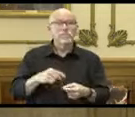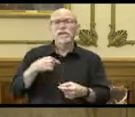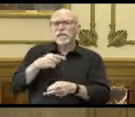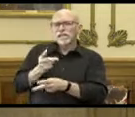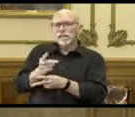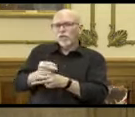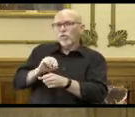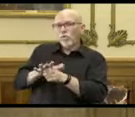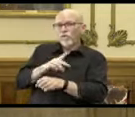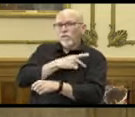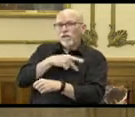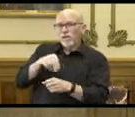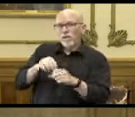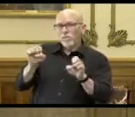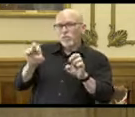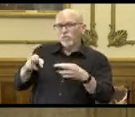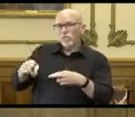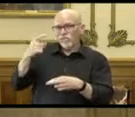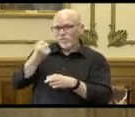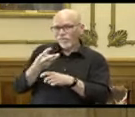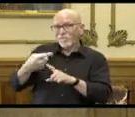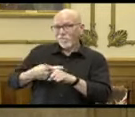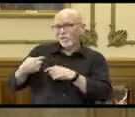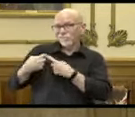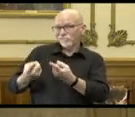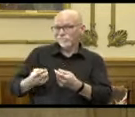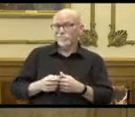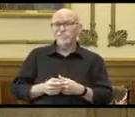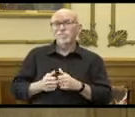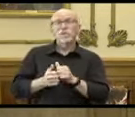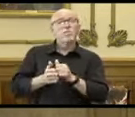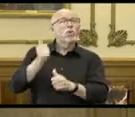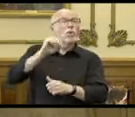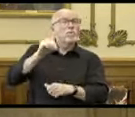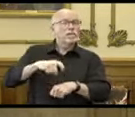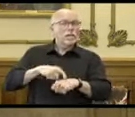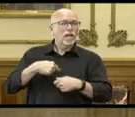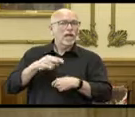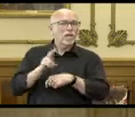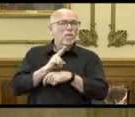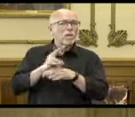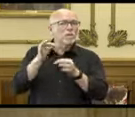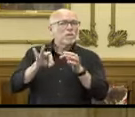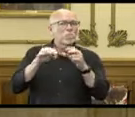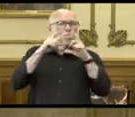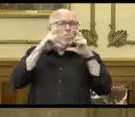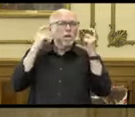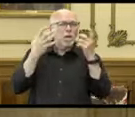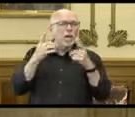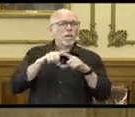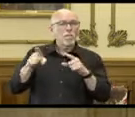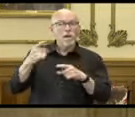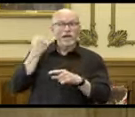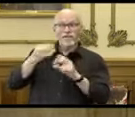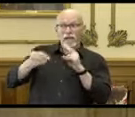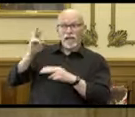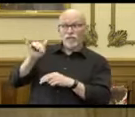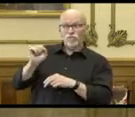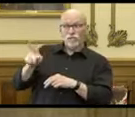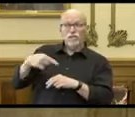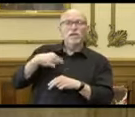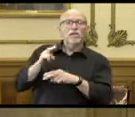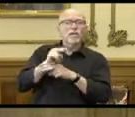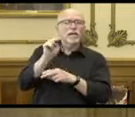COVID patients in the emergency department for several months now. The majority of the time I wear my simple surgical mask, except for in high-risk situations where I wear